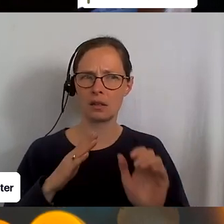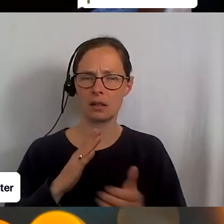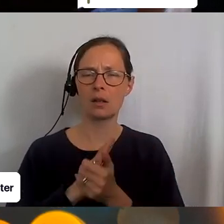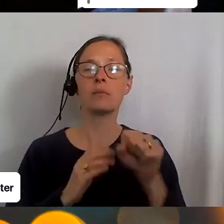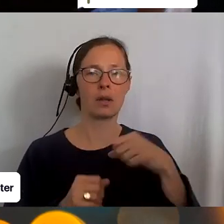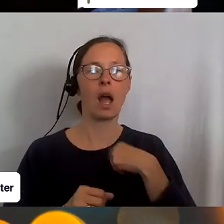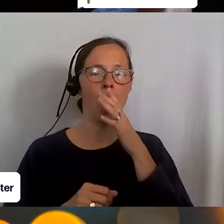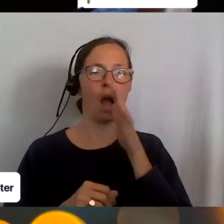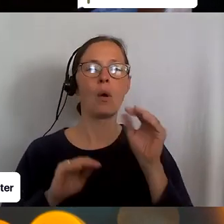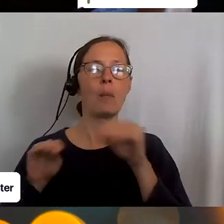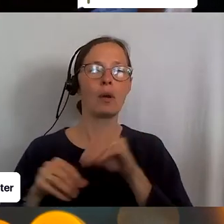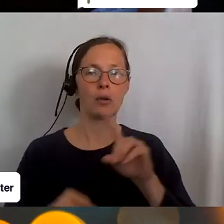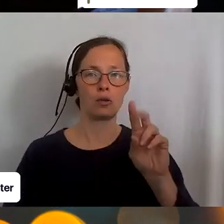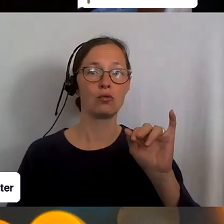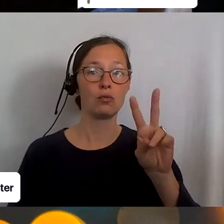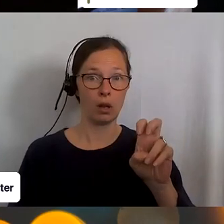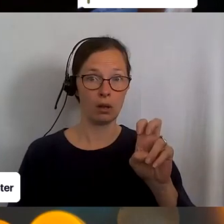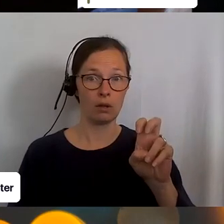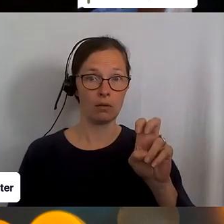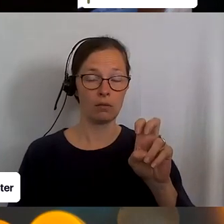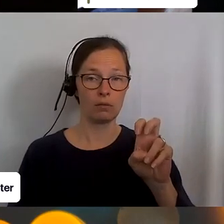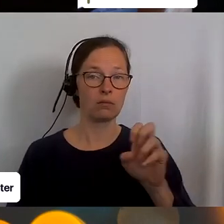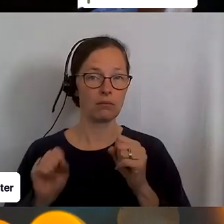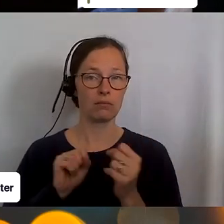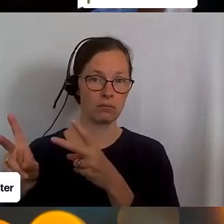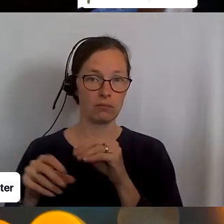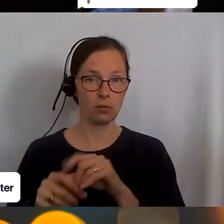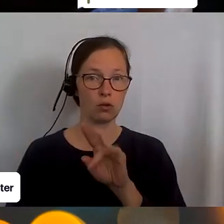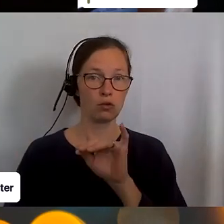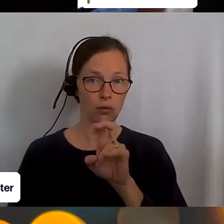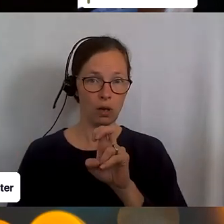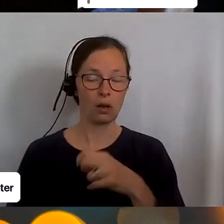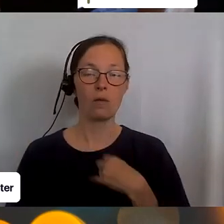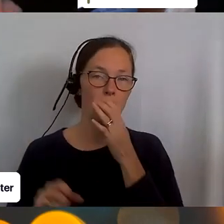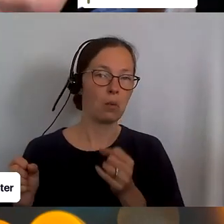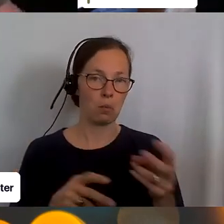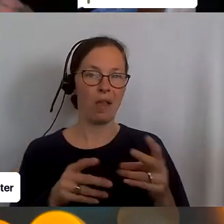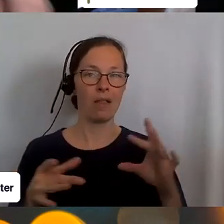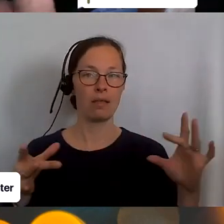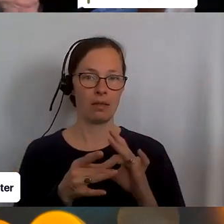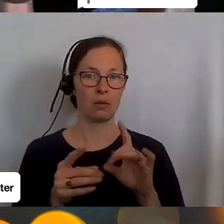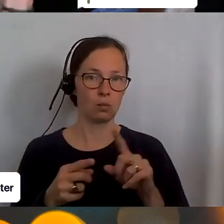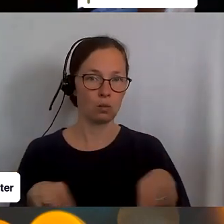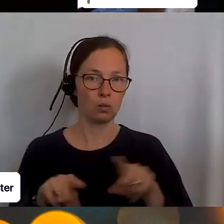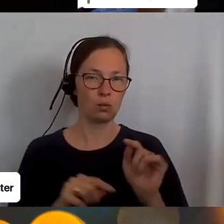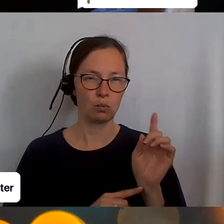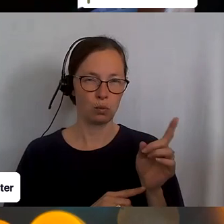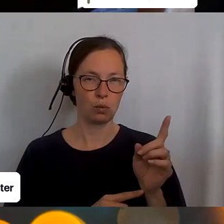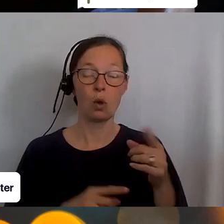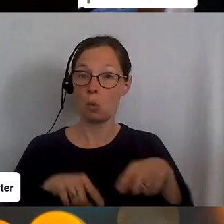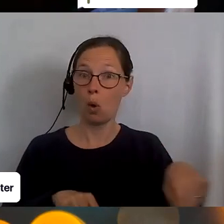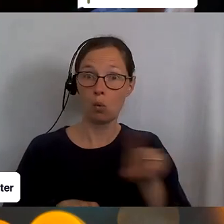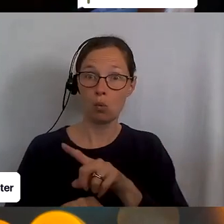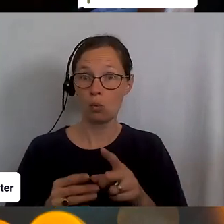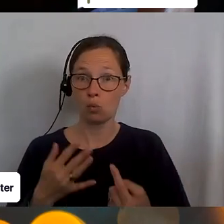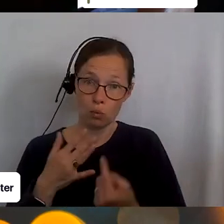I'm going to put it in Drive real quick, and I'll throw the pattern up as a link here in just a moment. But while you guys are reviewing everything, I'll grab that and